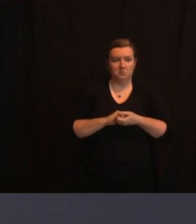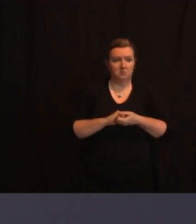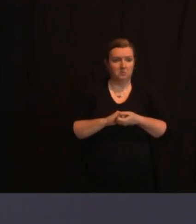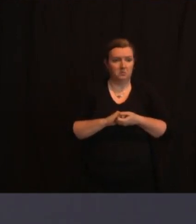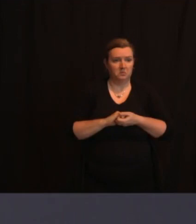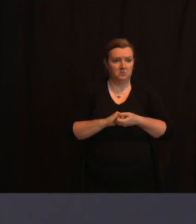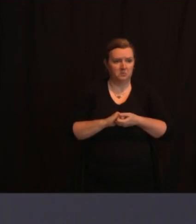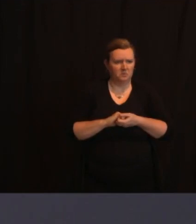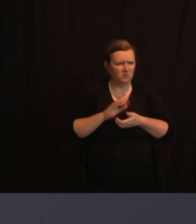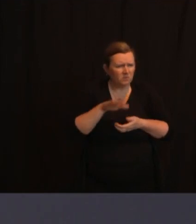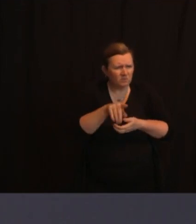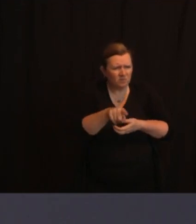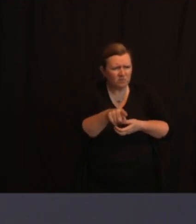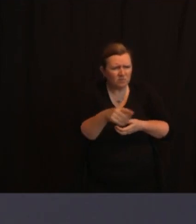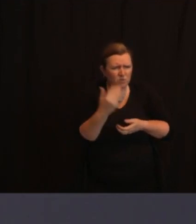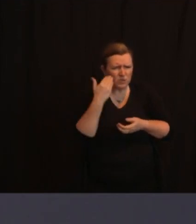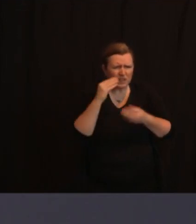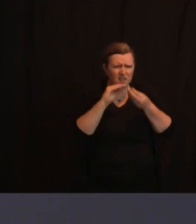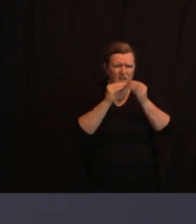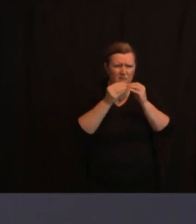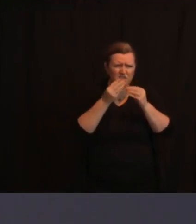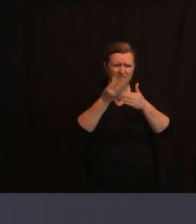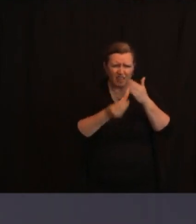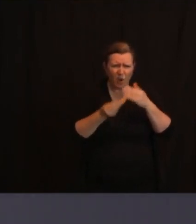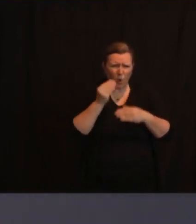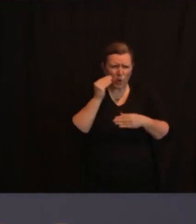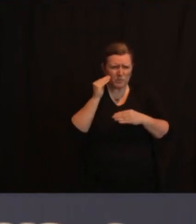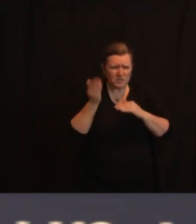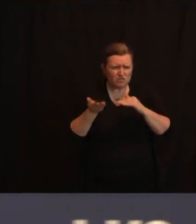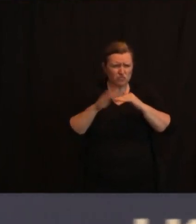at home was going up? Okay.